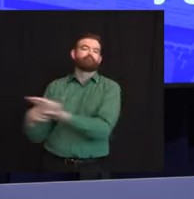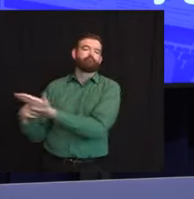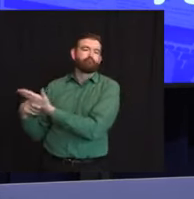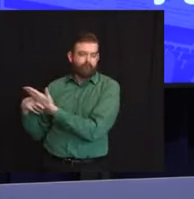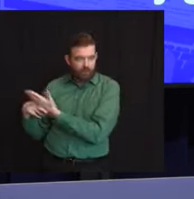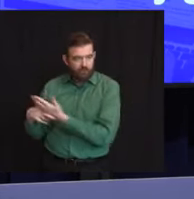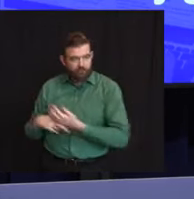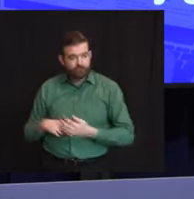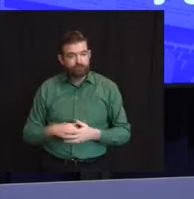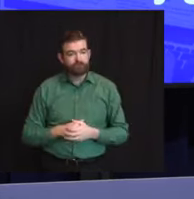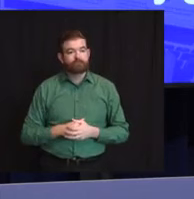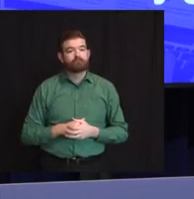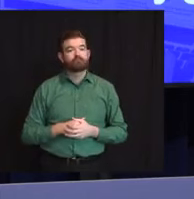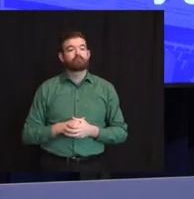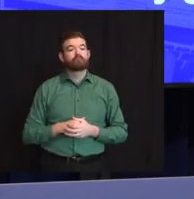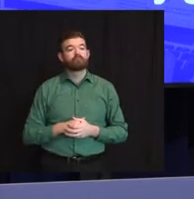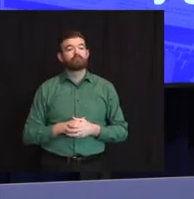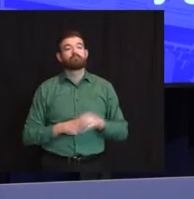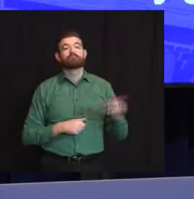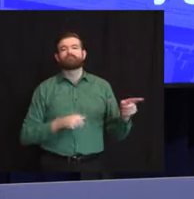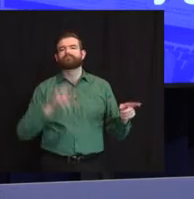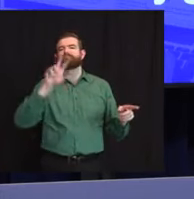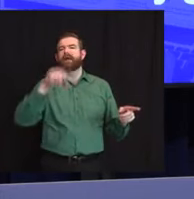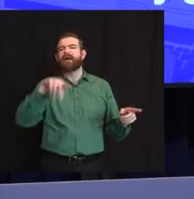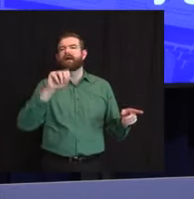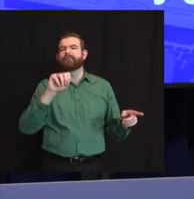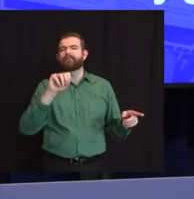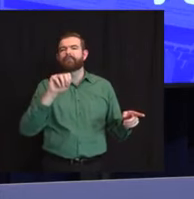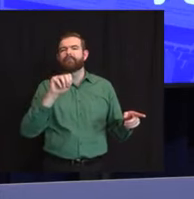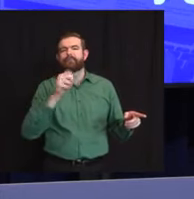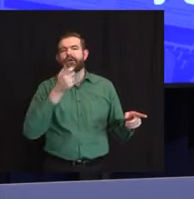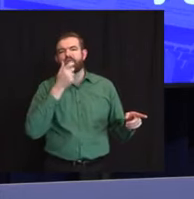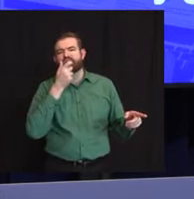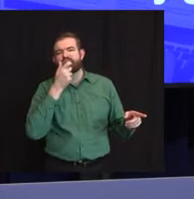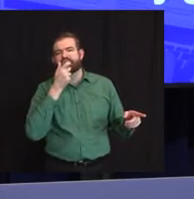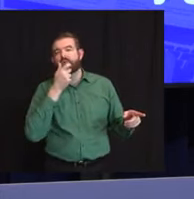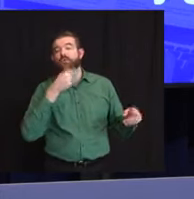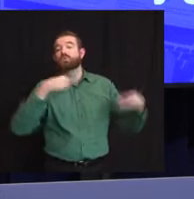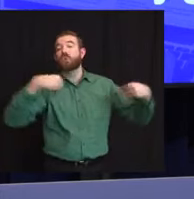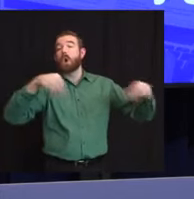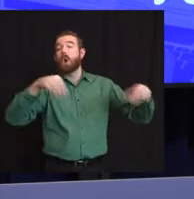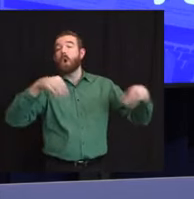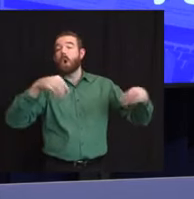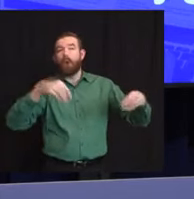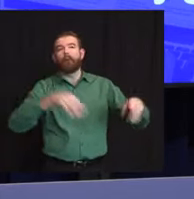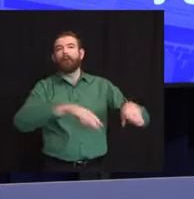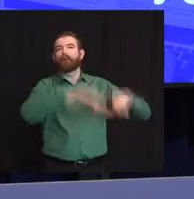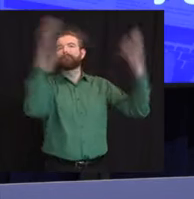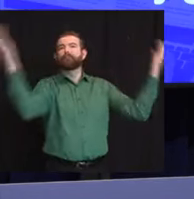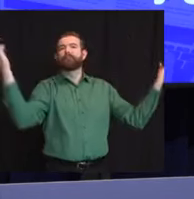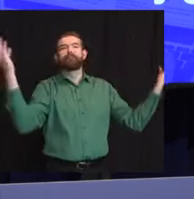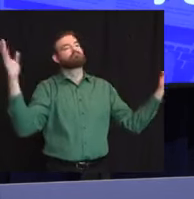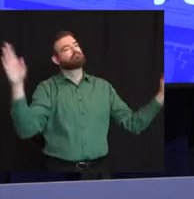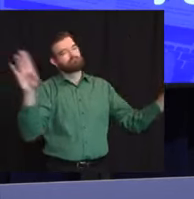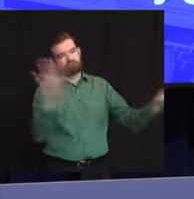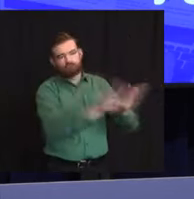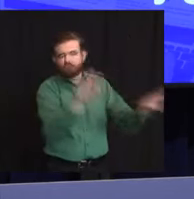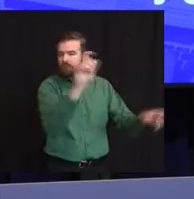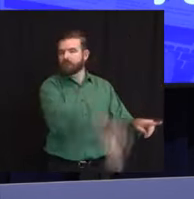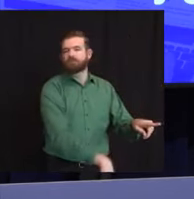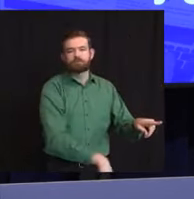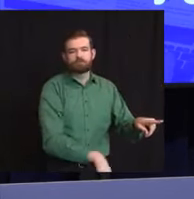sell other convenience store items that would allow them to stay open as essential, and that owner was subsequently cited as well. And